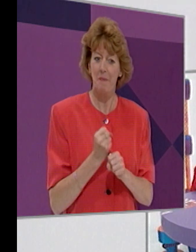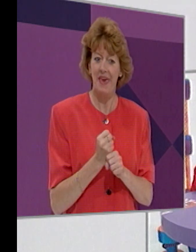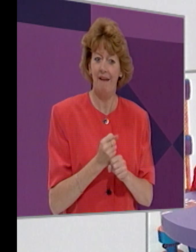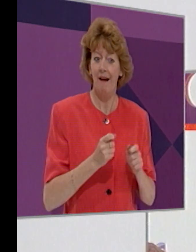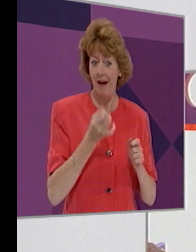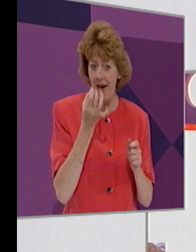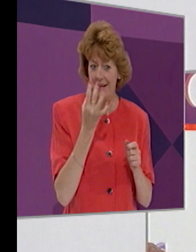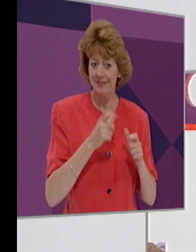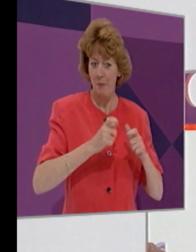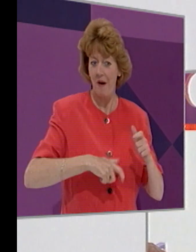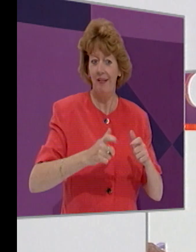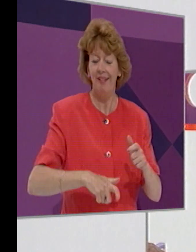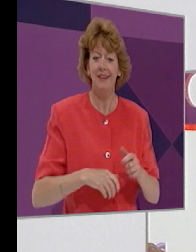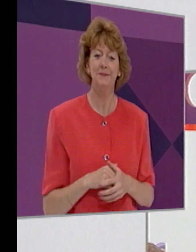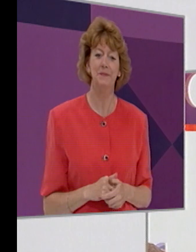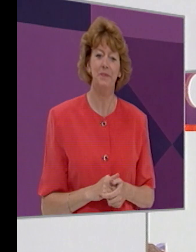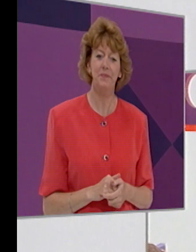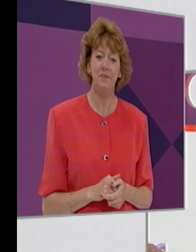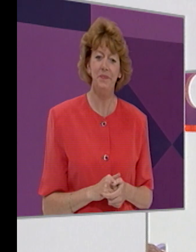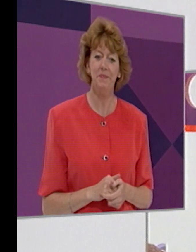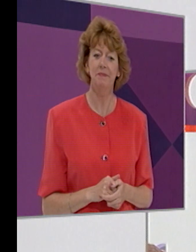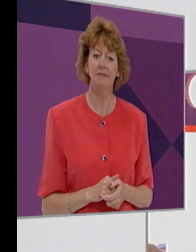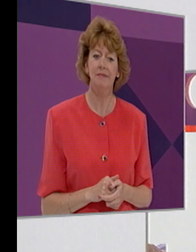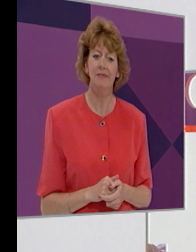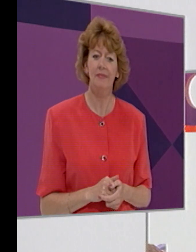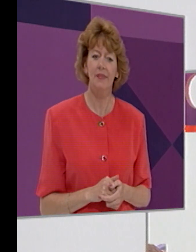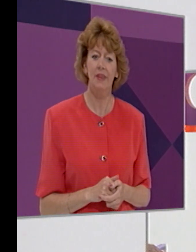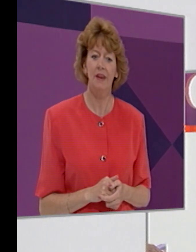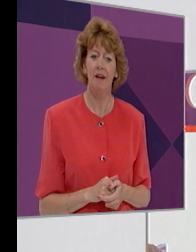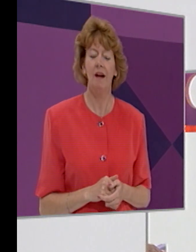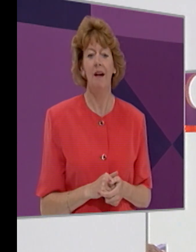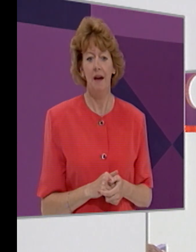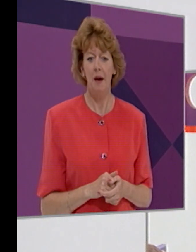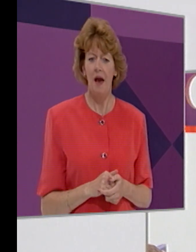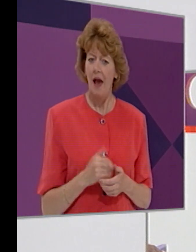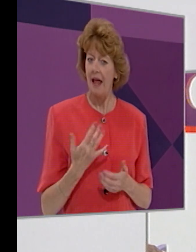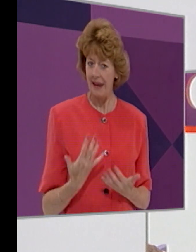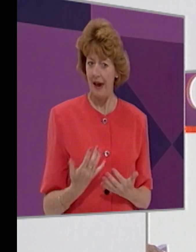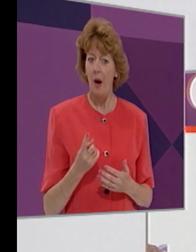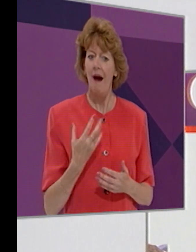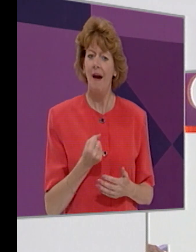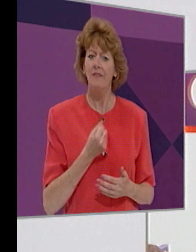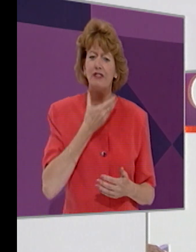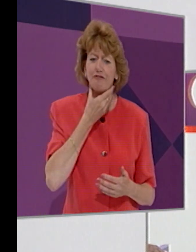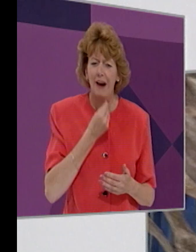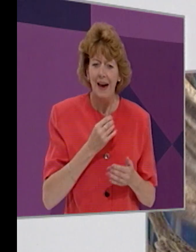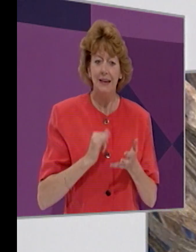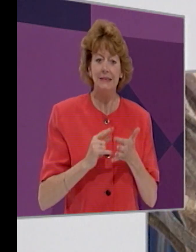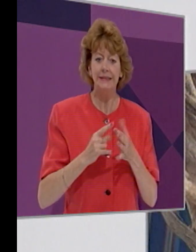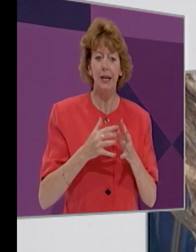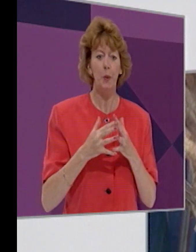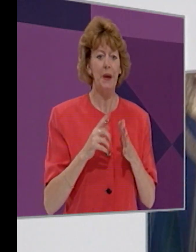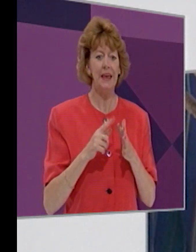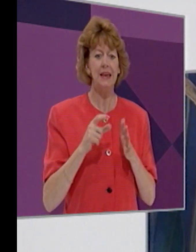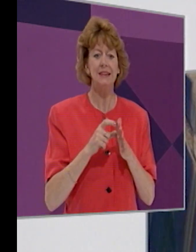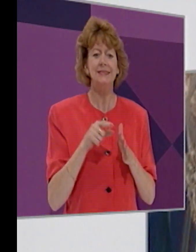glass. Get away. Yes, true, isn't it? Absolutely fantastic. Now, of course, alginates are extracted from seaweed, and where would we be